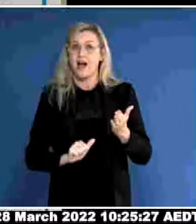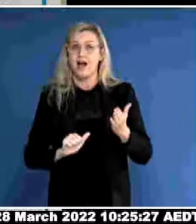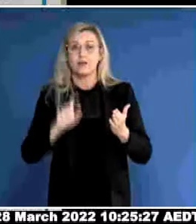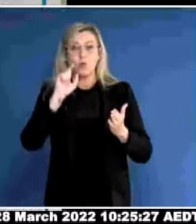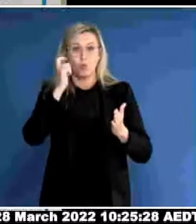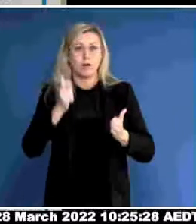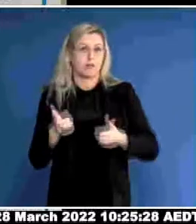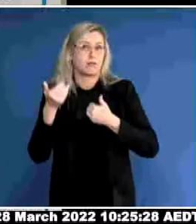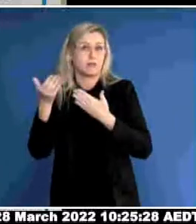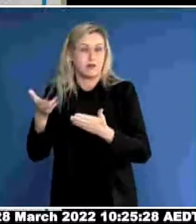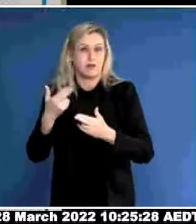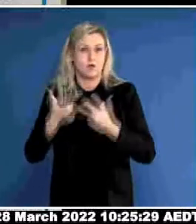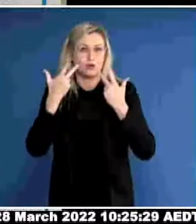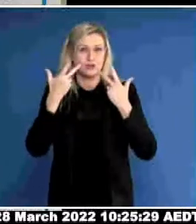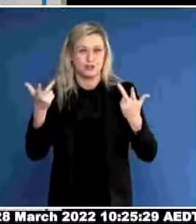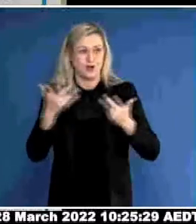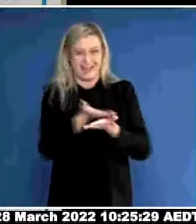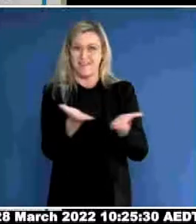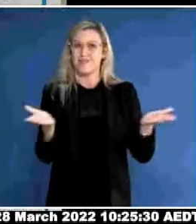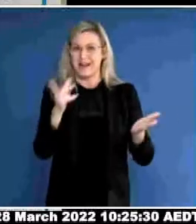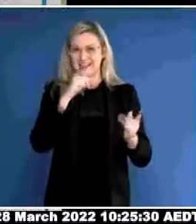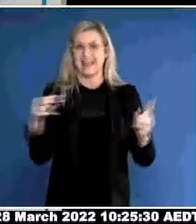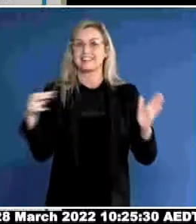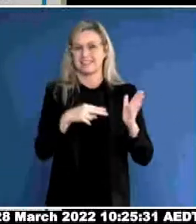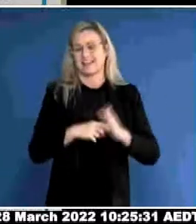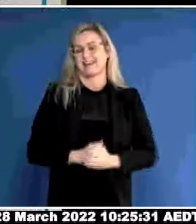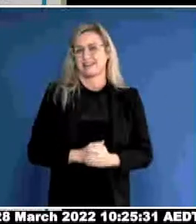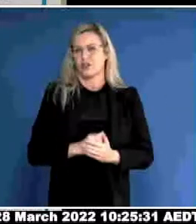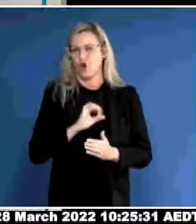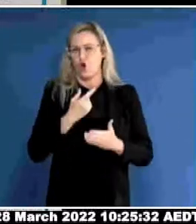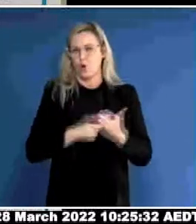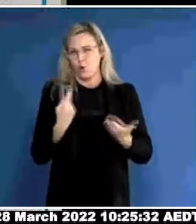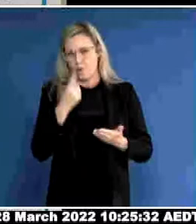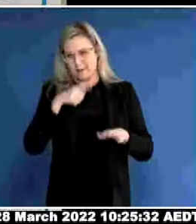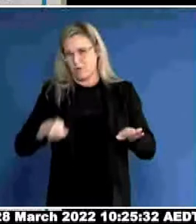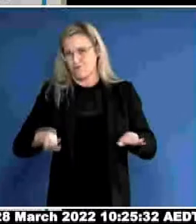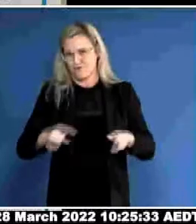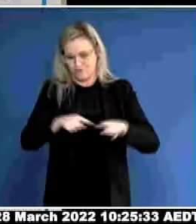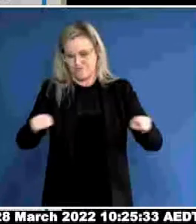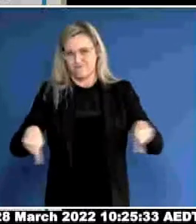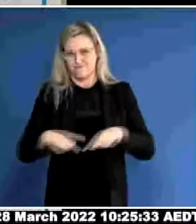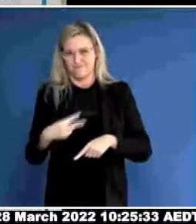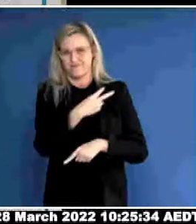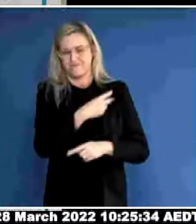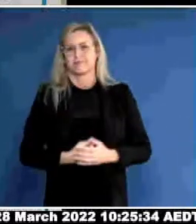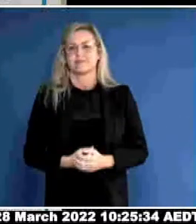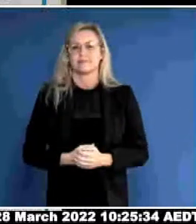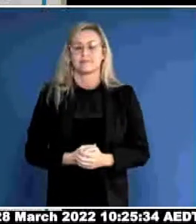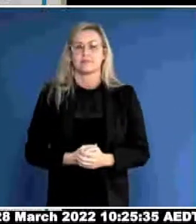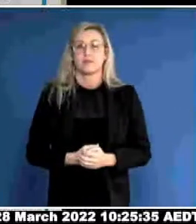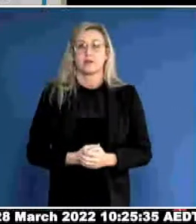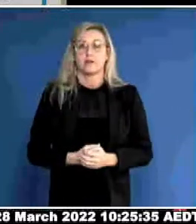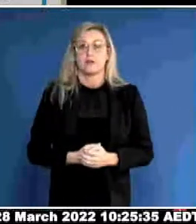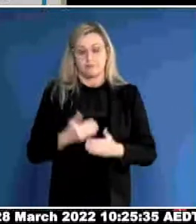those of us in the hearing room, and I'll do that in a moment. For each day of this hearing, I will start by describing what will